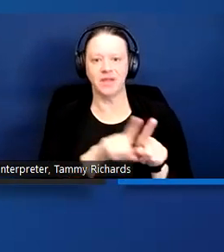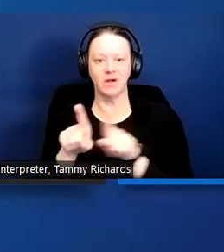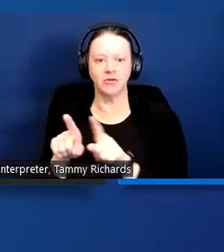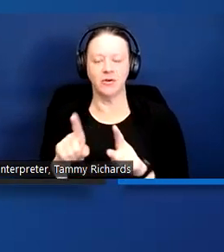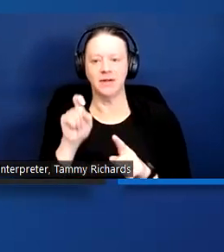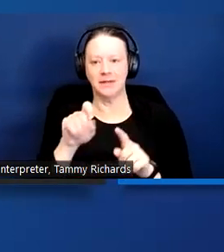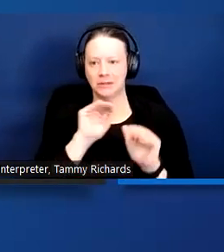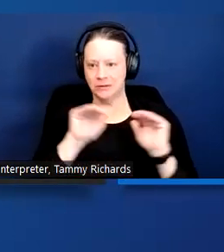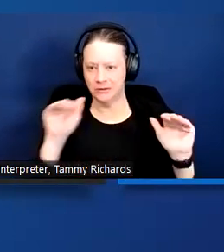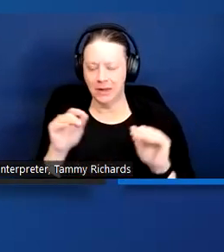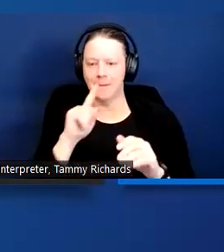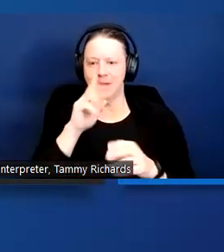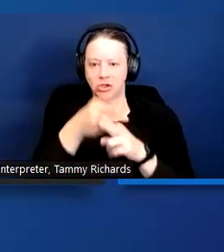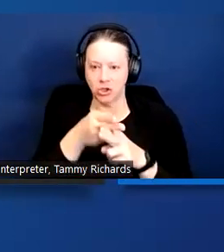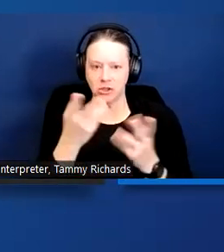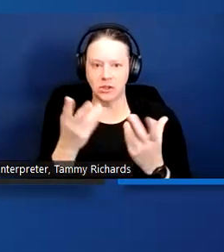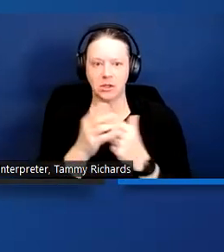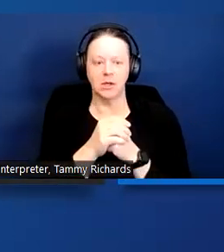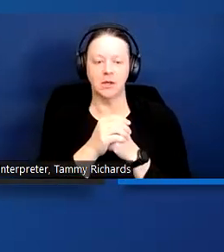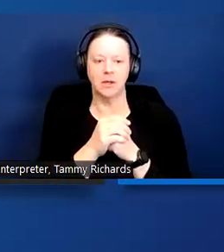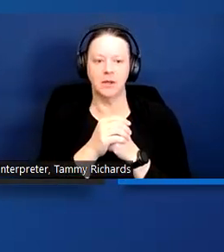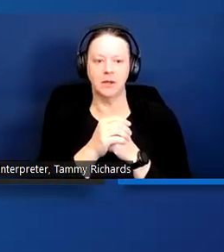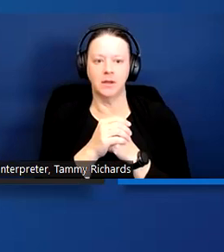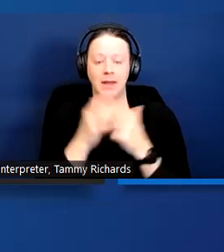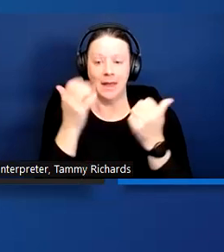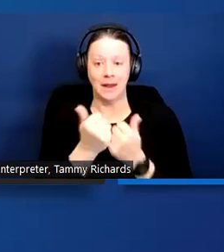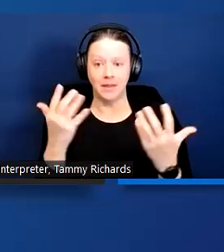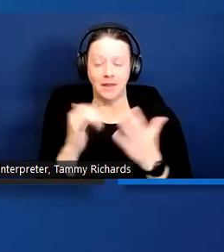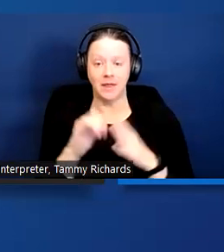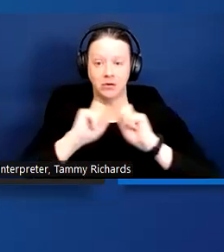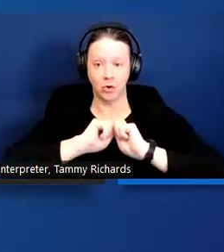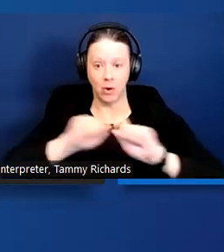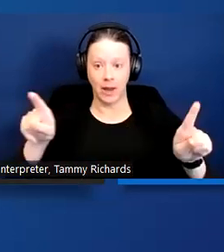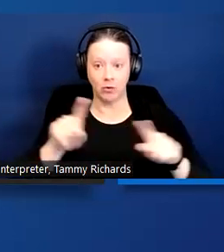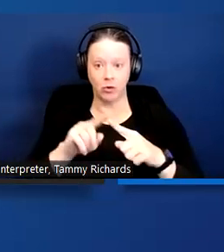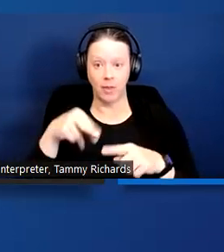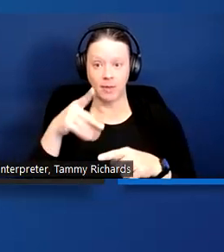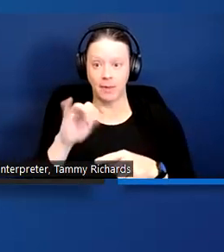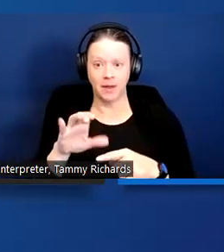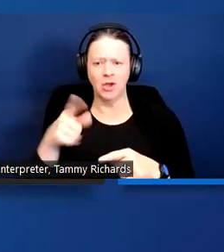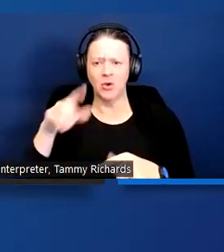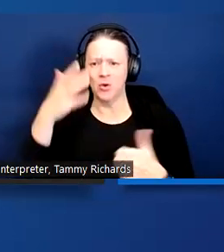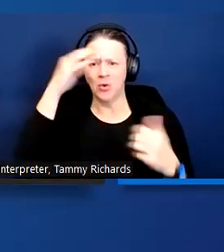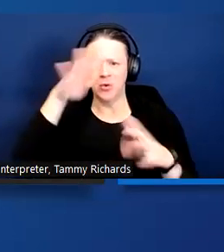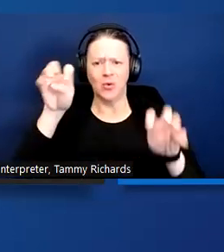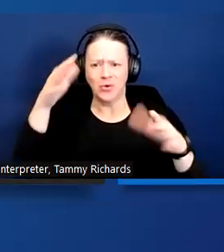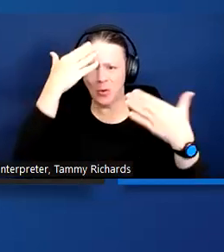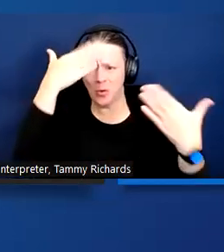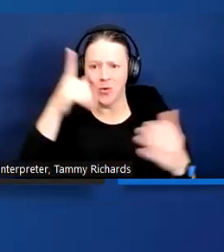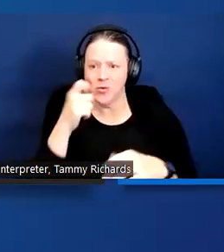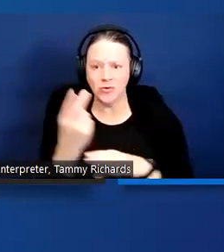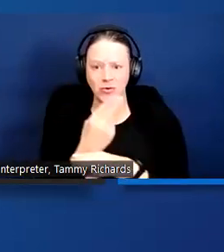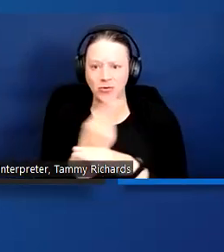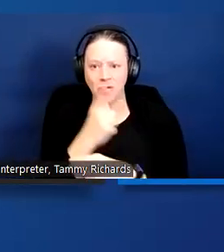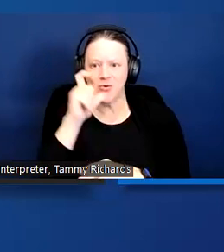need to mention that anything that's going out to the public, you don't know who's using it or who needs access to